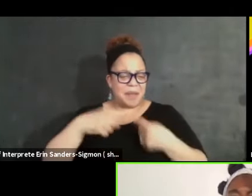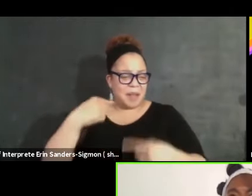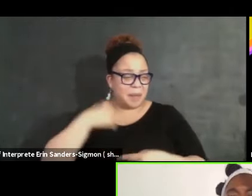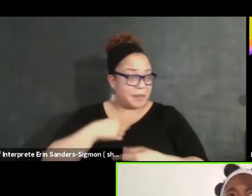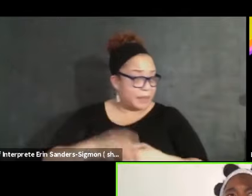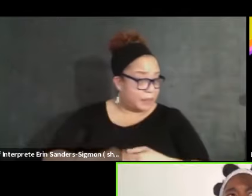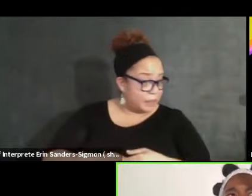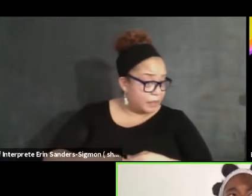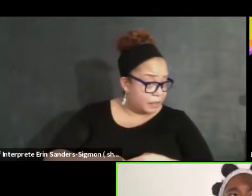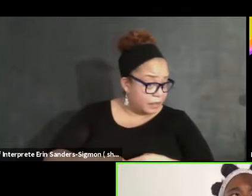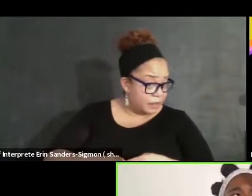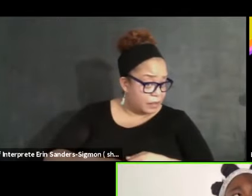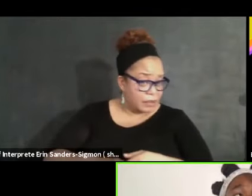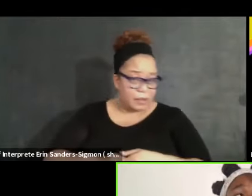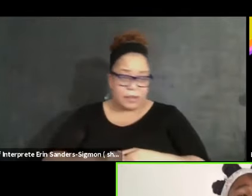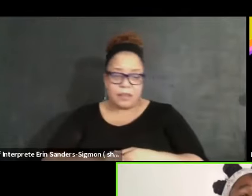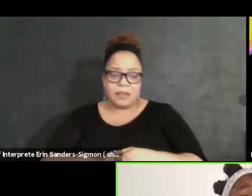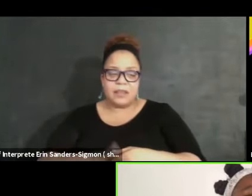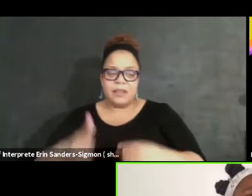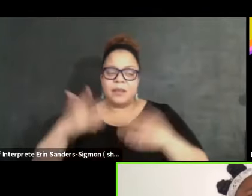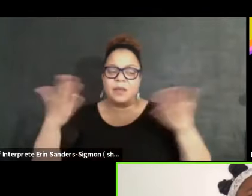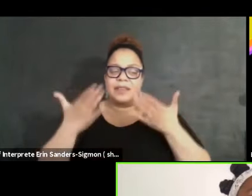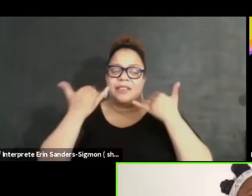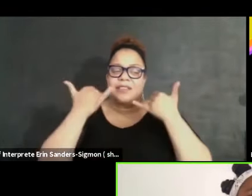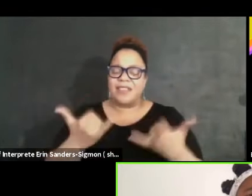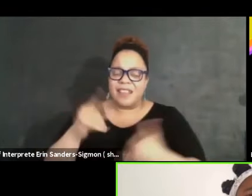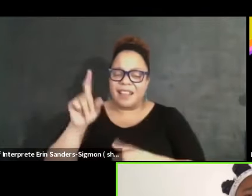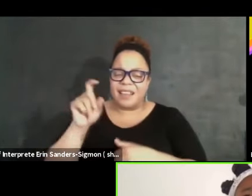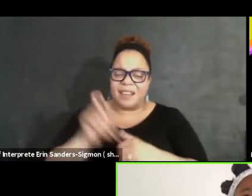Are you here? Can you see me?